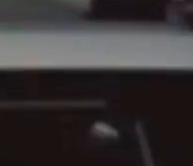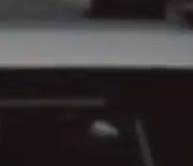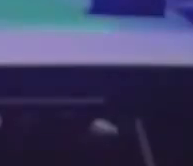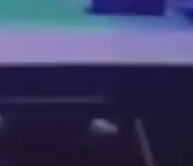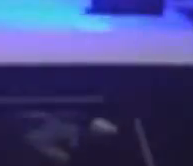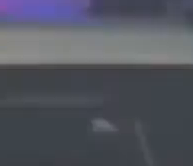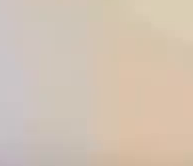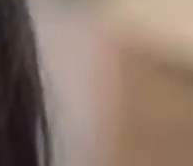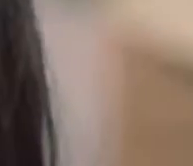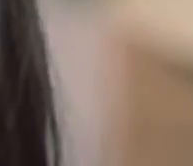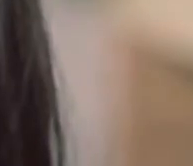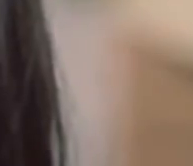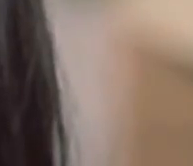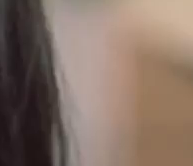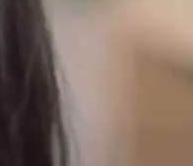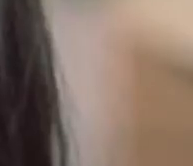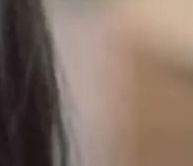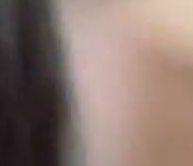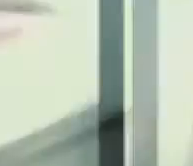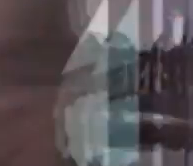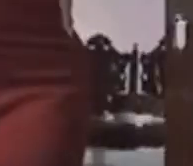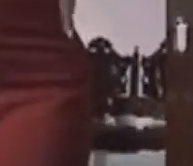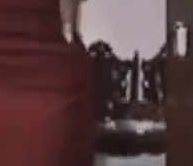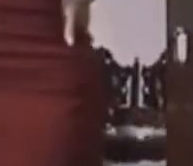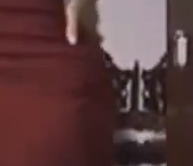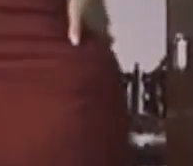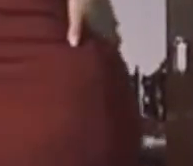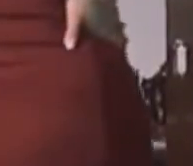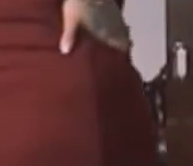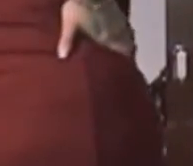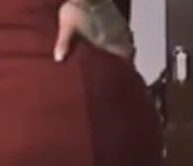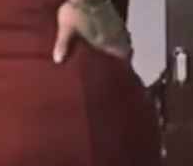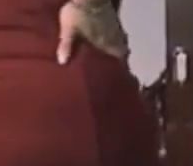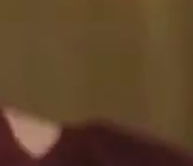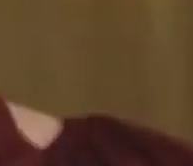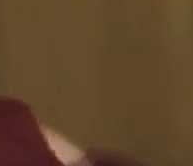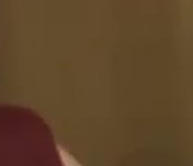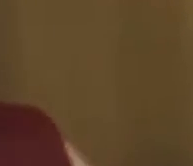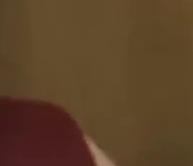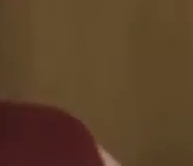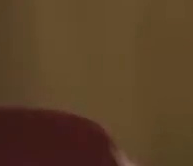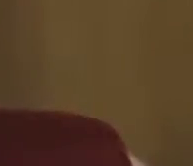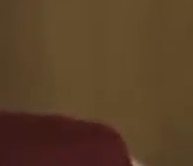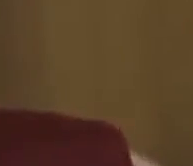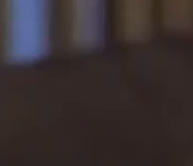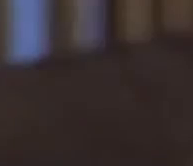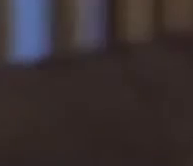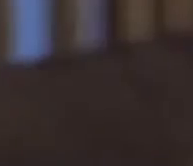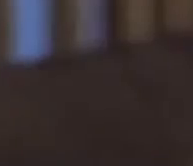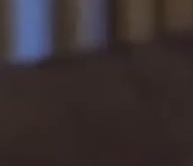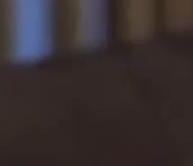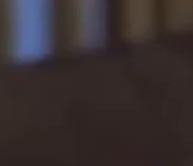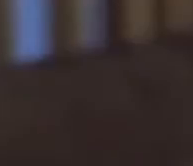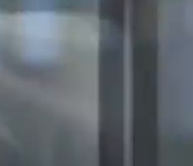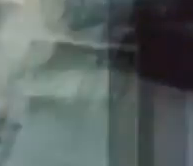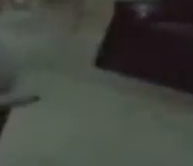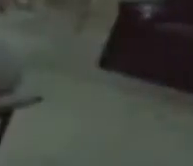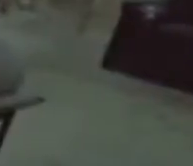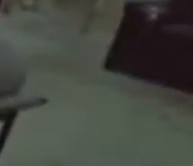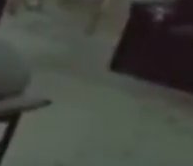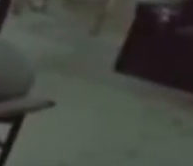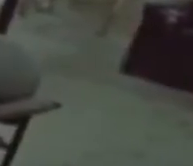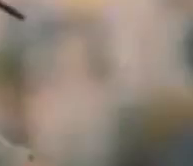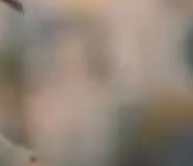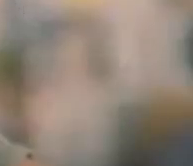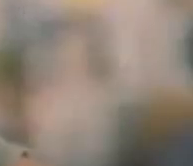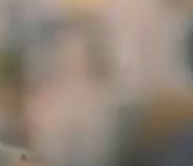father? Yes, it was really me. I killed them both. See? Daddy had nothing to do with it, Kael. And even I had no idea about what happened to her either. The